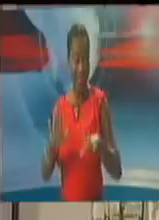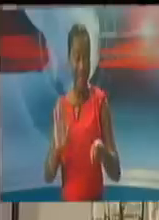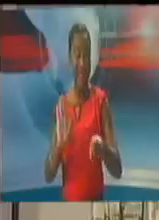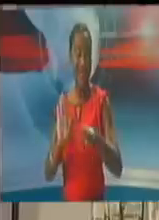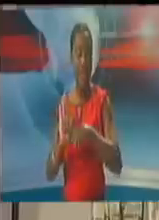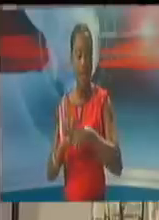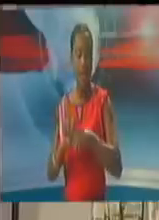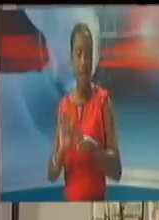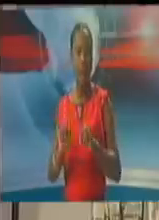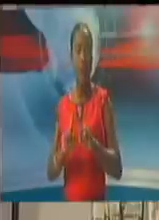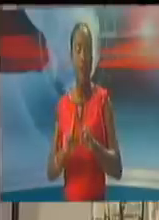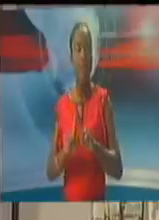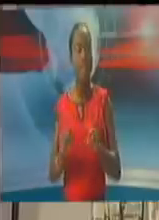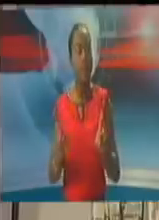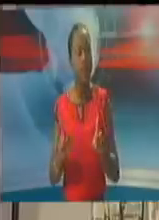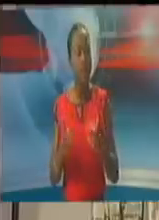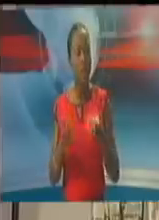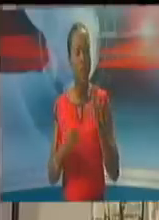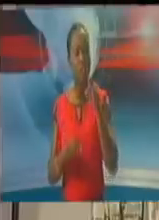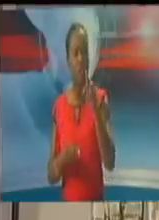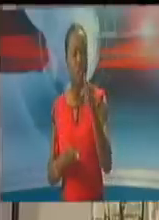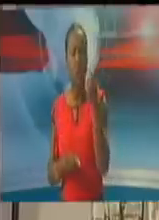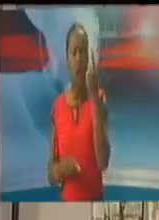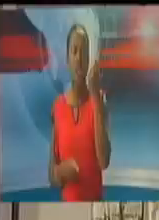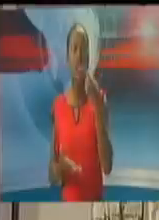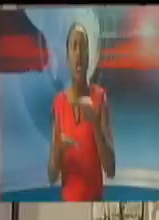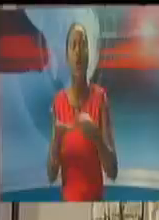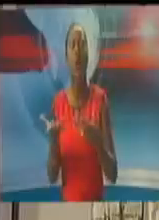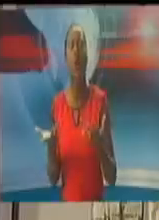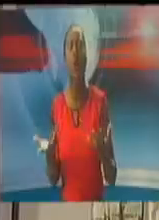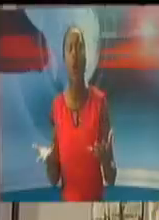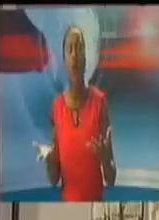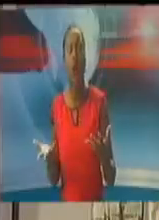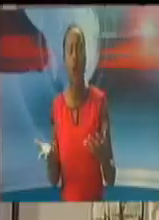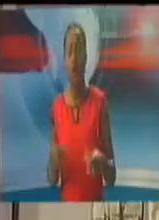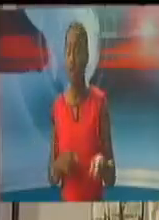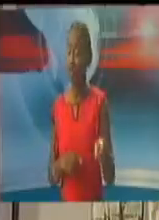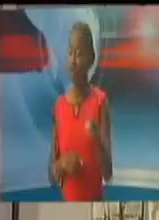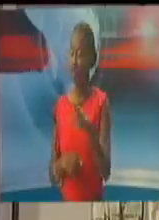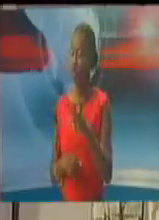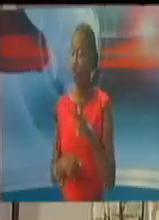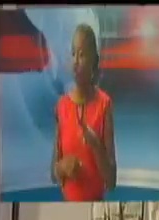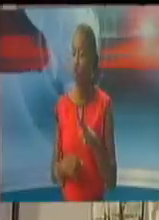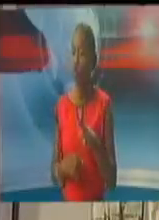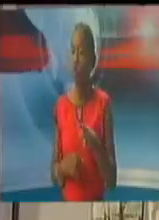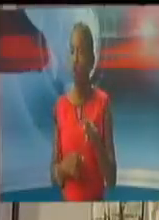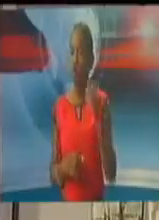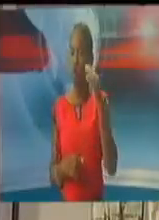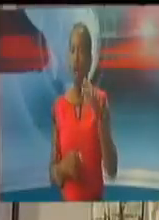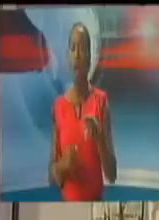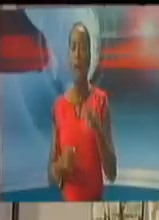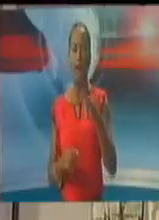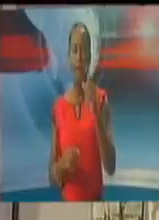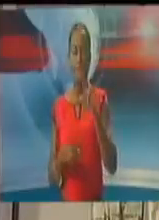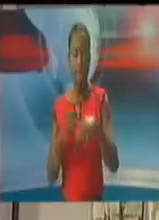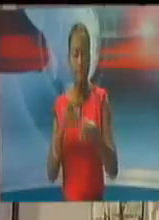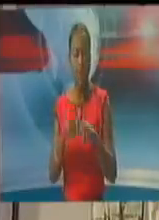The takeaway point from this, and we've been hearing all along about false negatives,